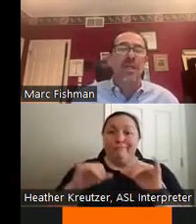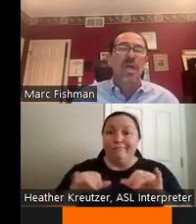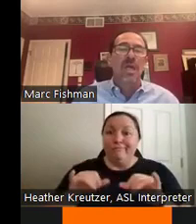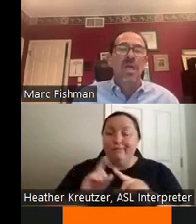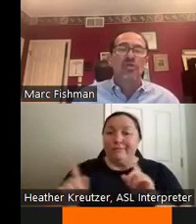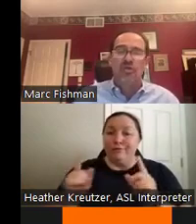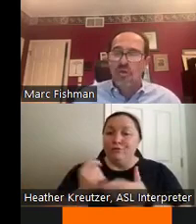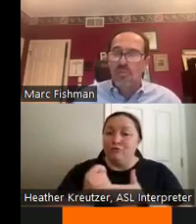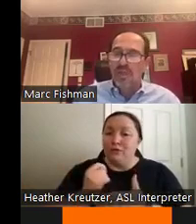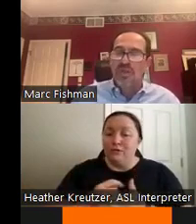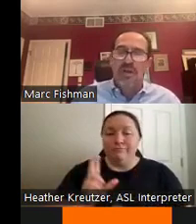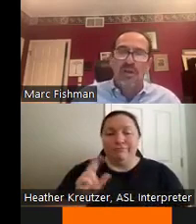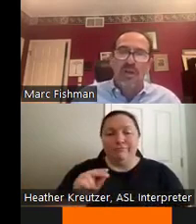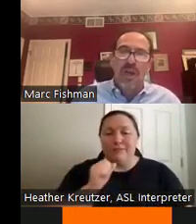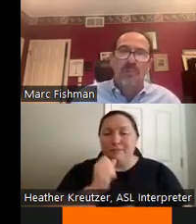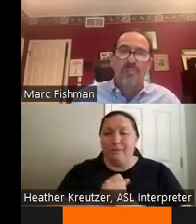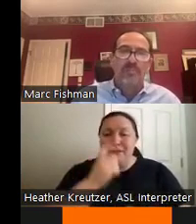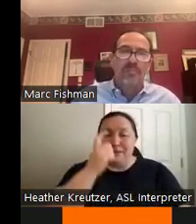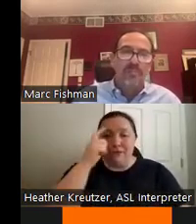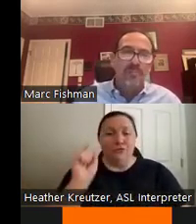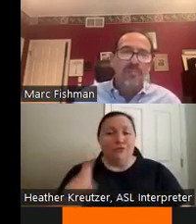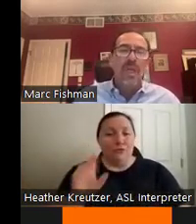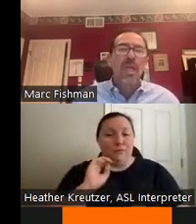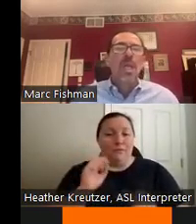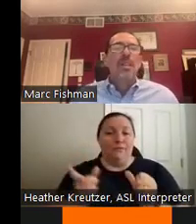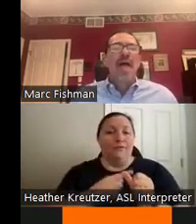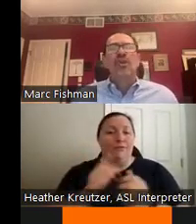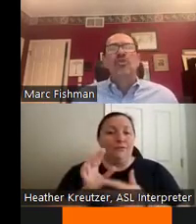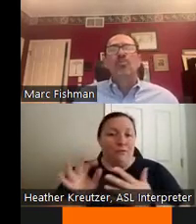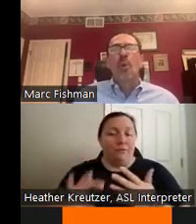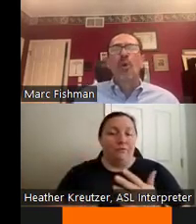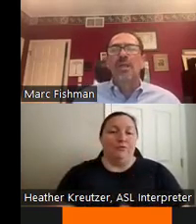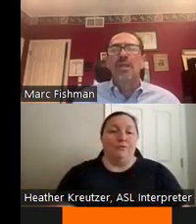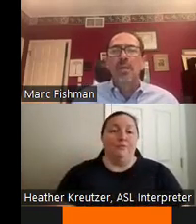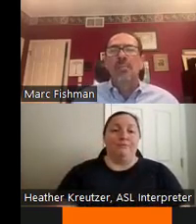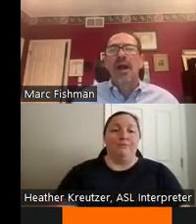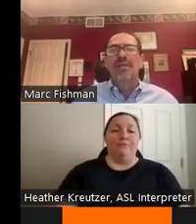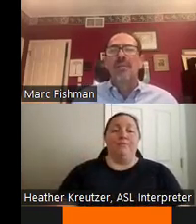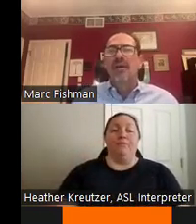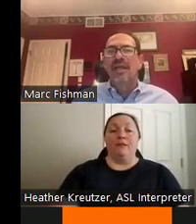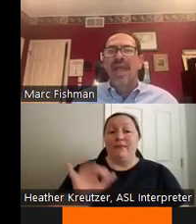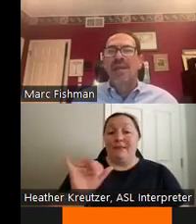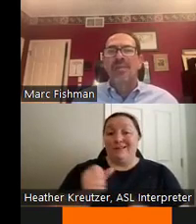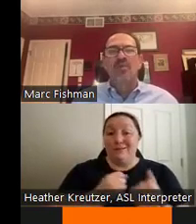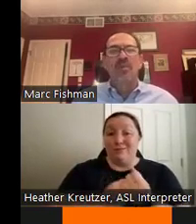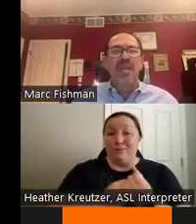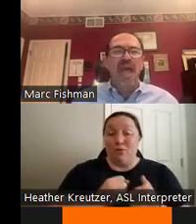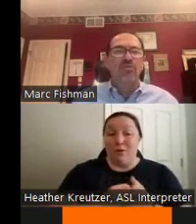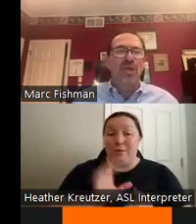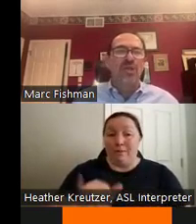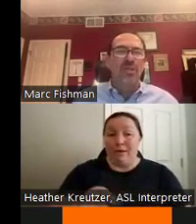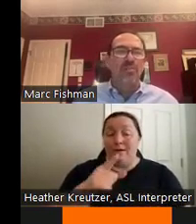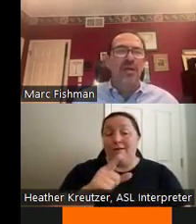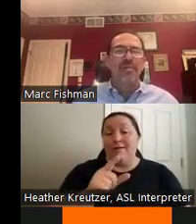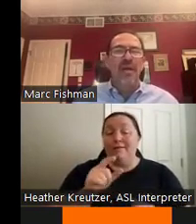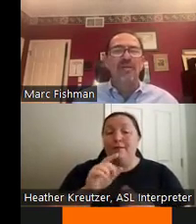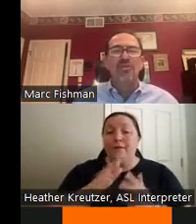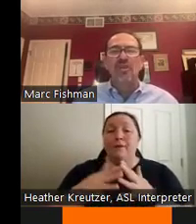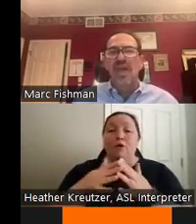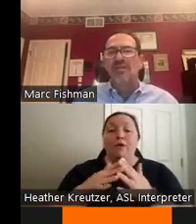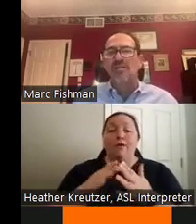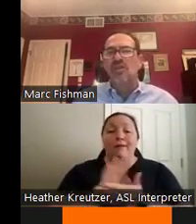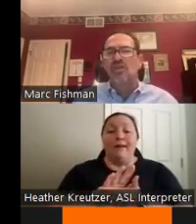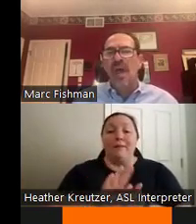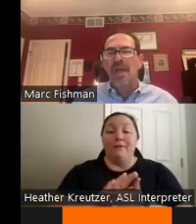make any sense. It should be the standard of care. That is supported by the American Academy of Pediatrics, by the